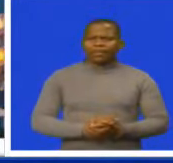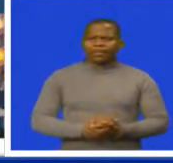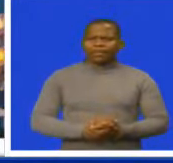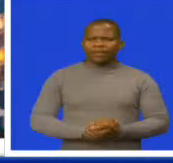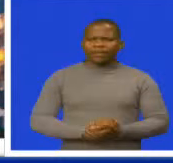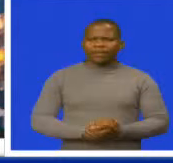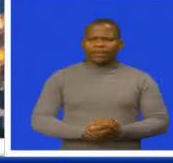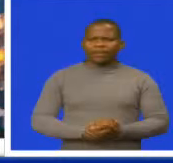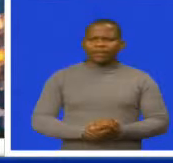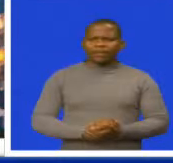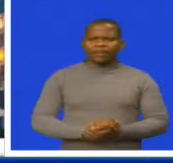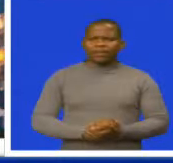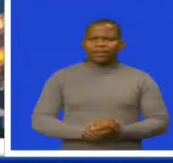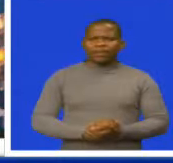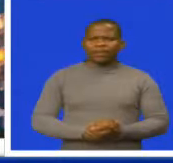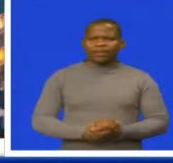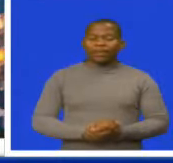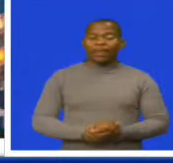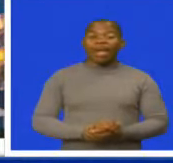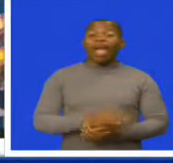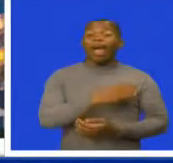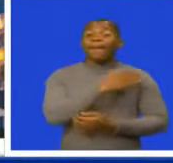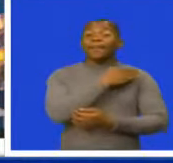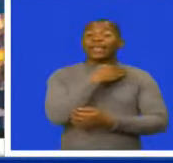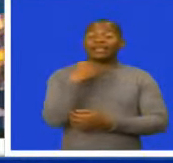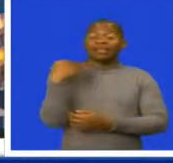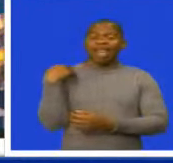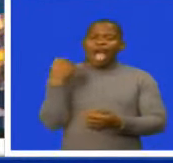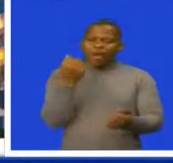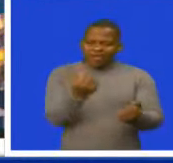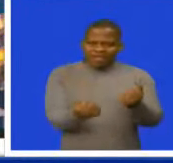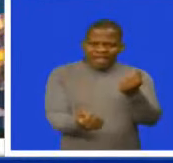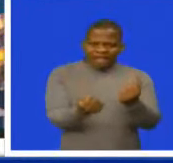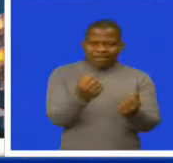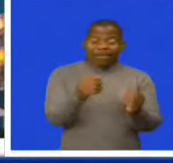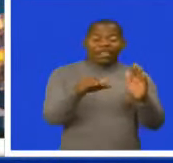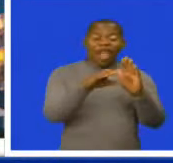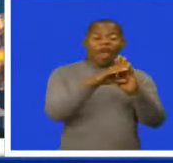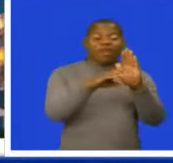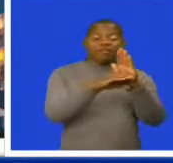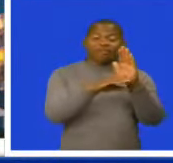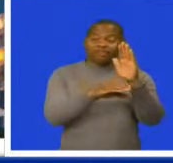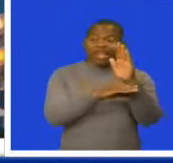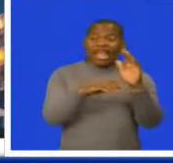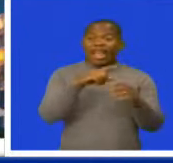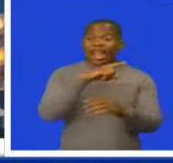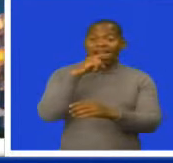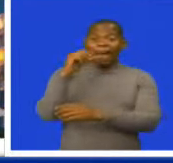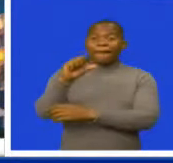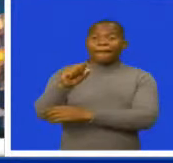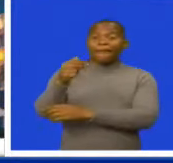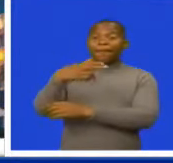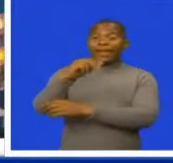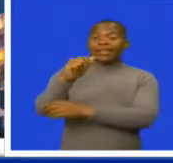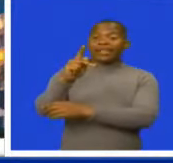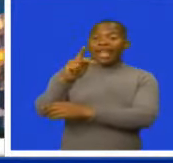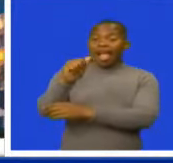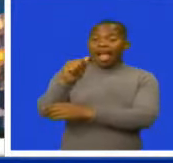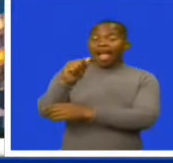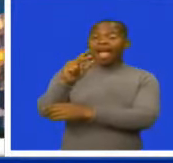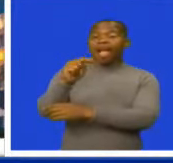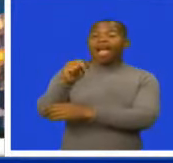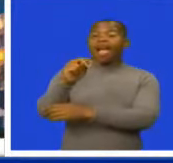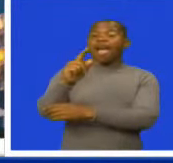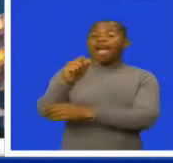Induna yetemthetho nemthetho sisekelo Phulile Shakantu seyidumise budlelwane lobuhle lobukhona bekusebenzisana